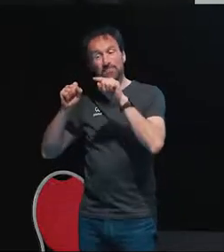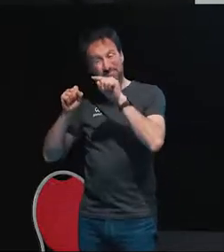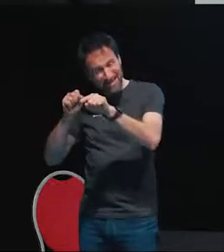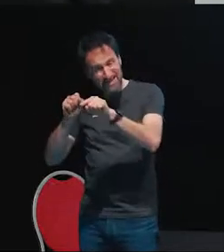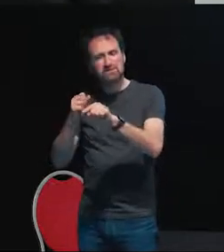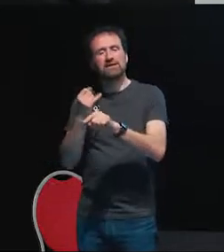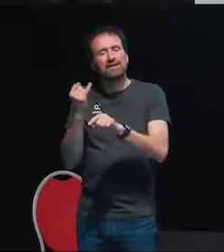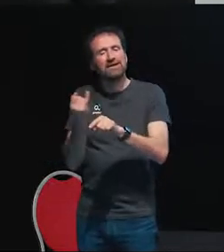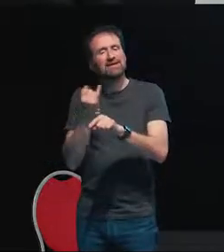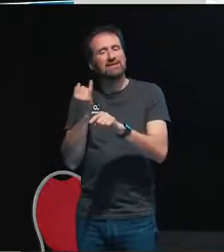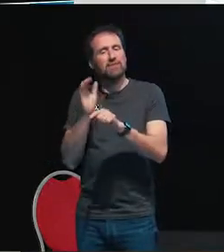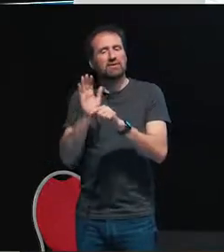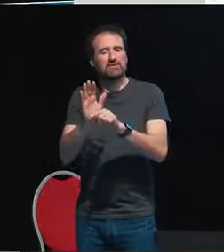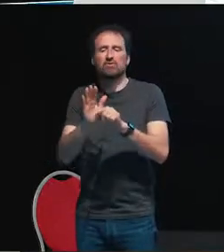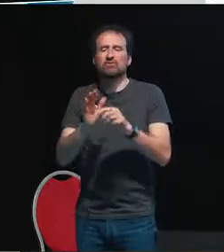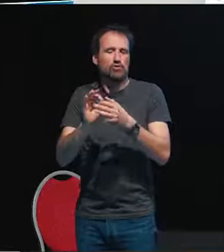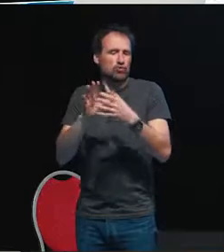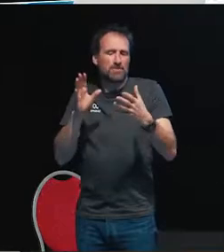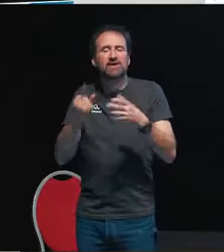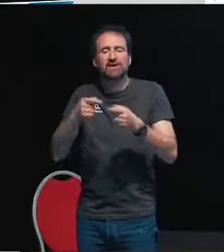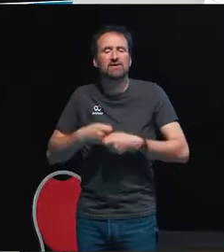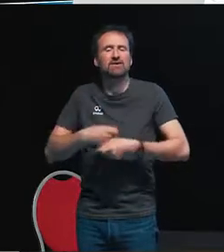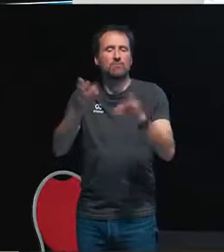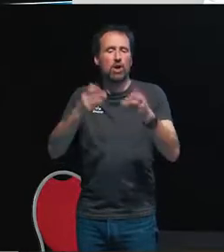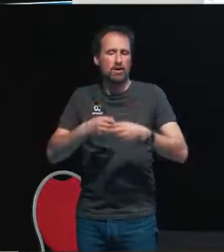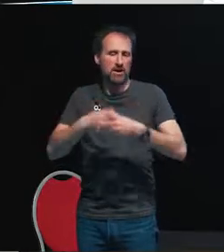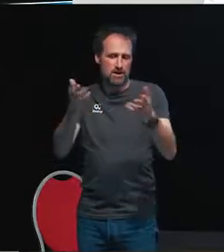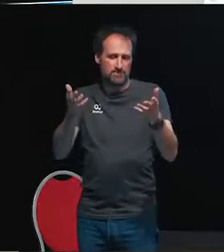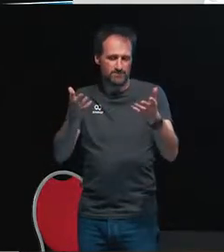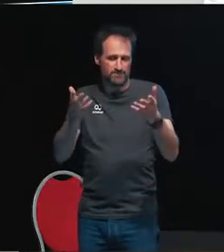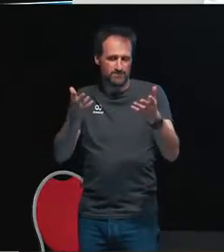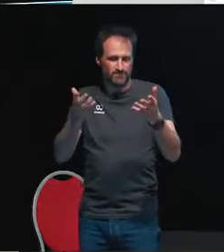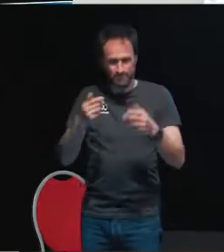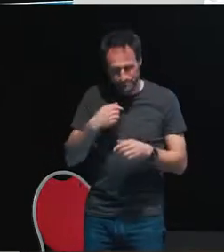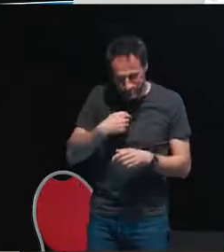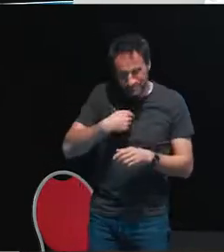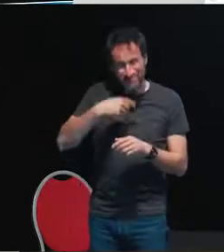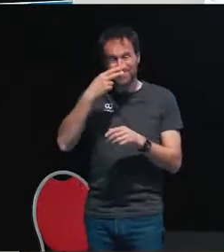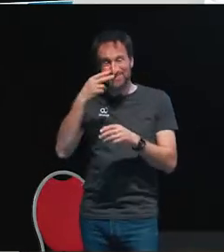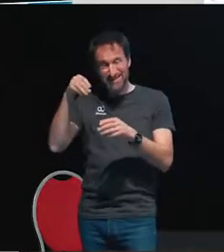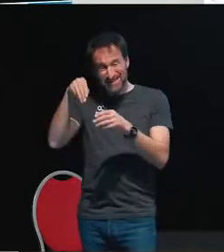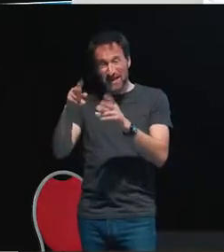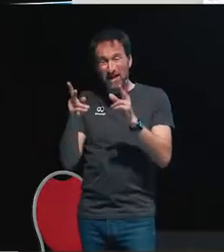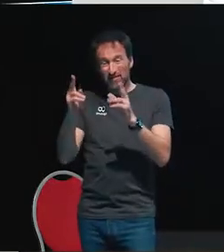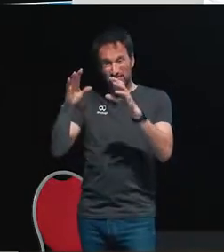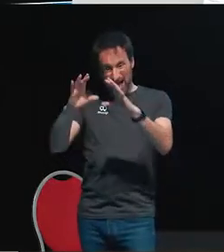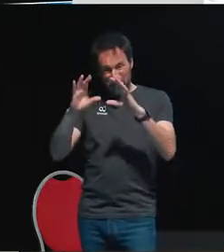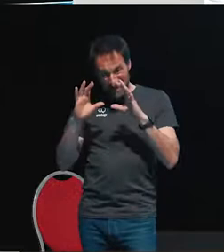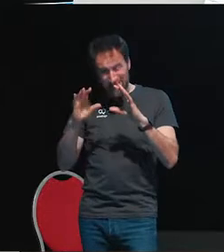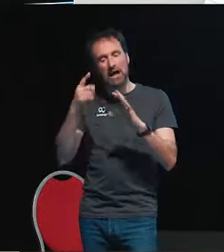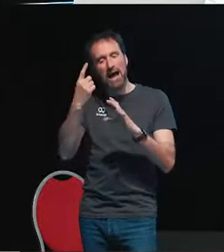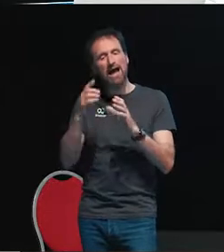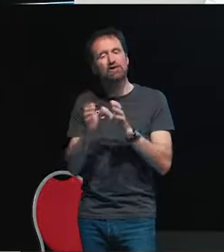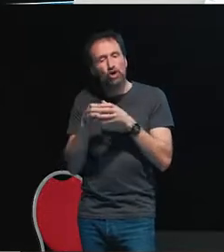I don't necessarily need to deploy my entire app together because this this fragment is a component it needs some data